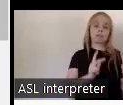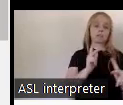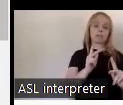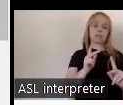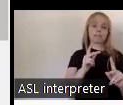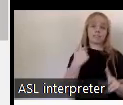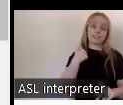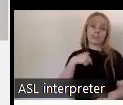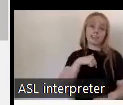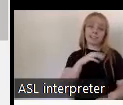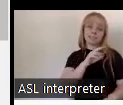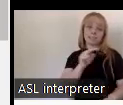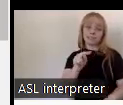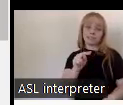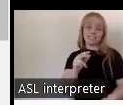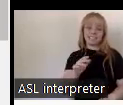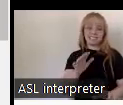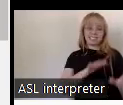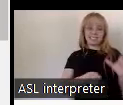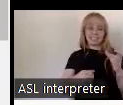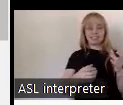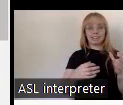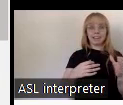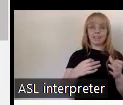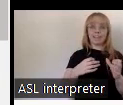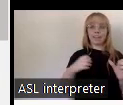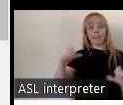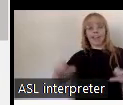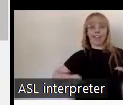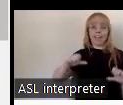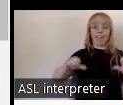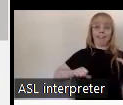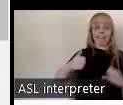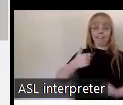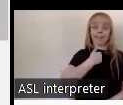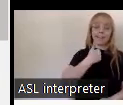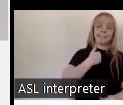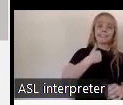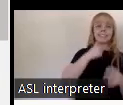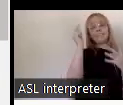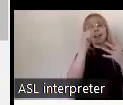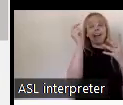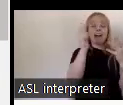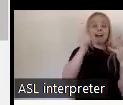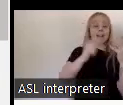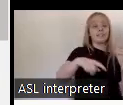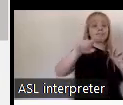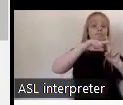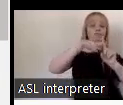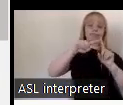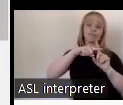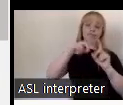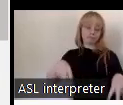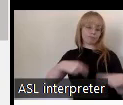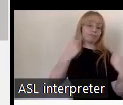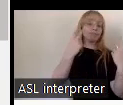of us in Minnesota, don't like bragging about ourselves, so that what people like and admire about me may be really difficult to